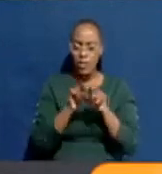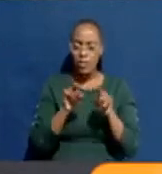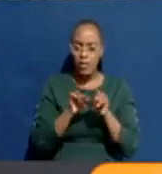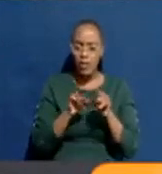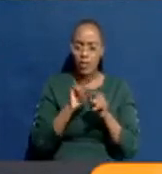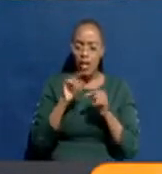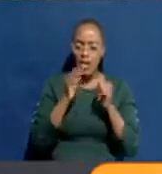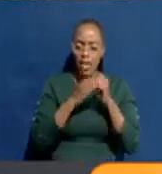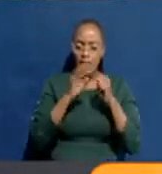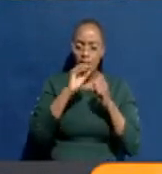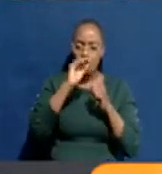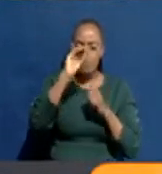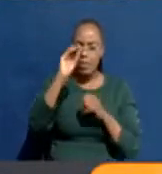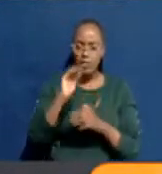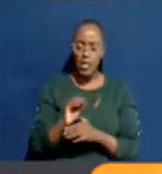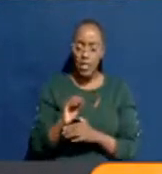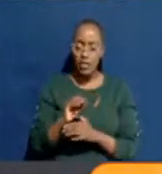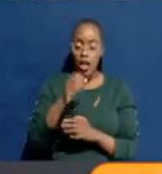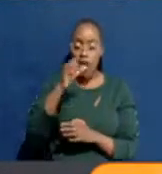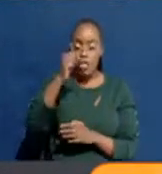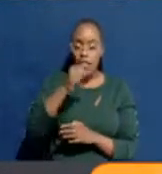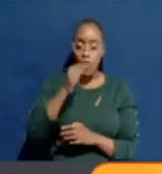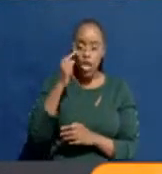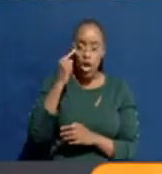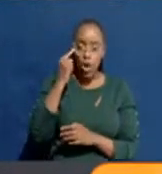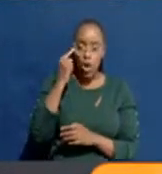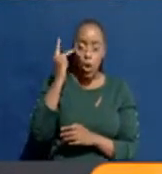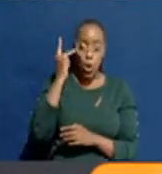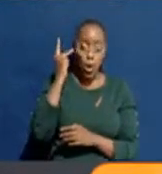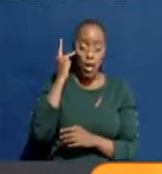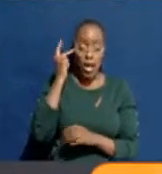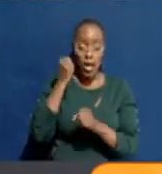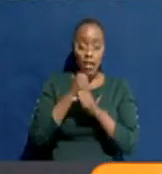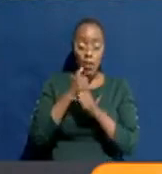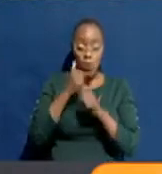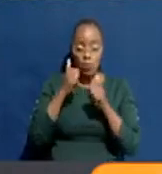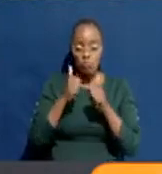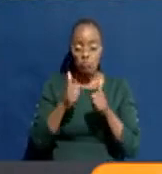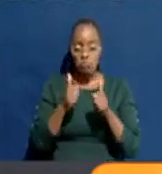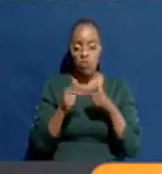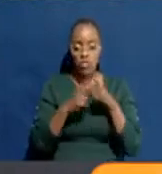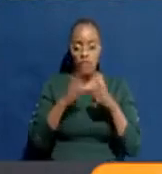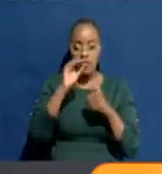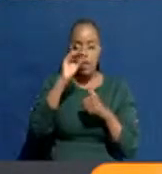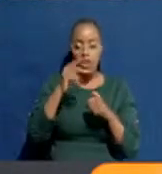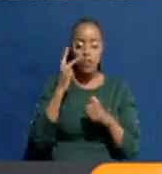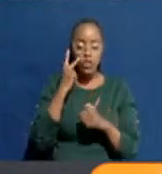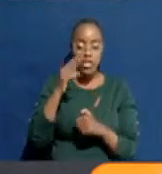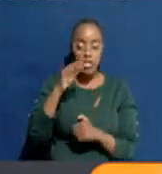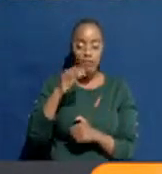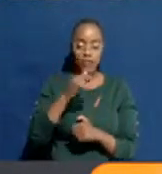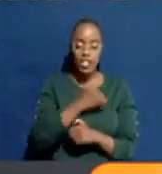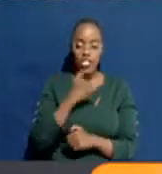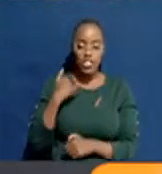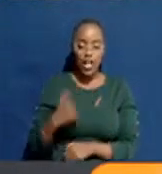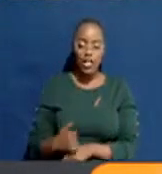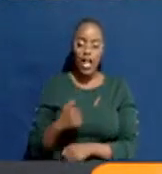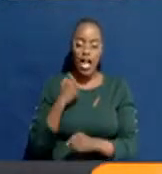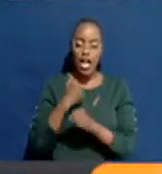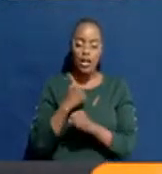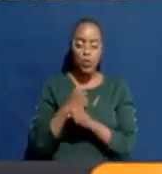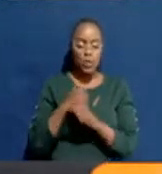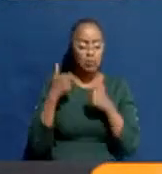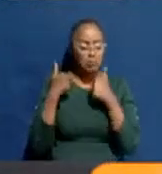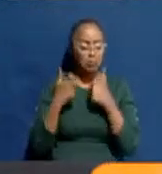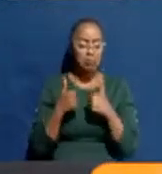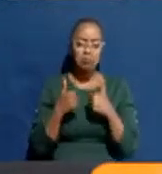around 90%. South Korea is still doing very well, around 70%. If you look at China, China is also doing much